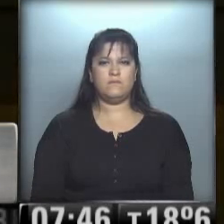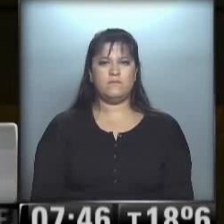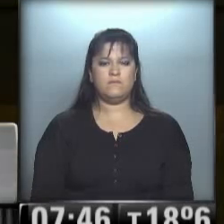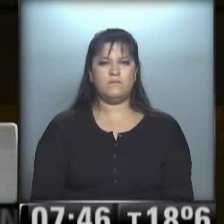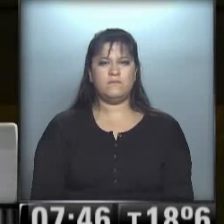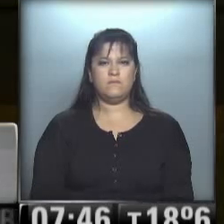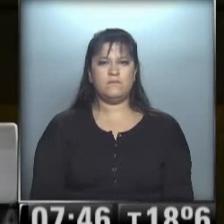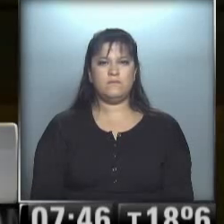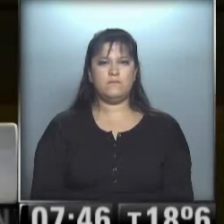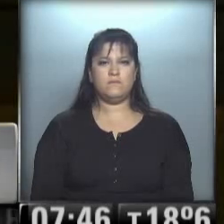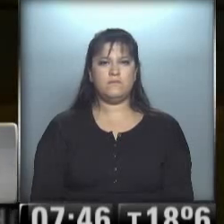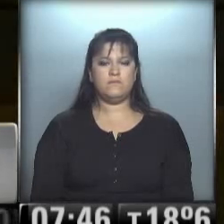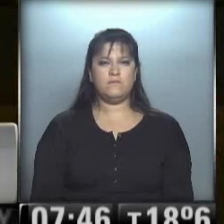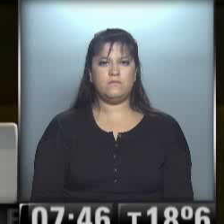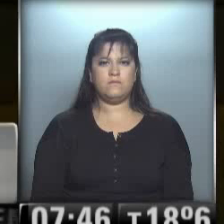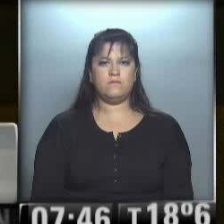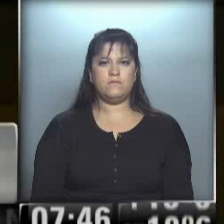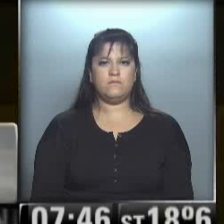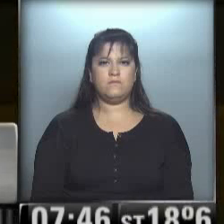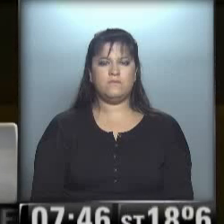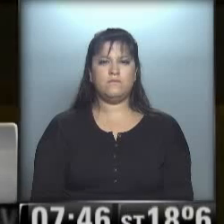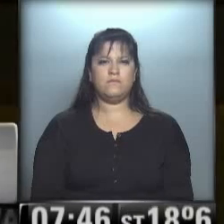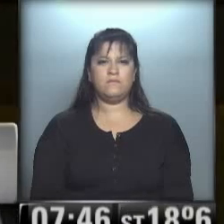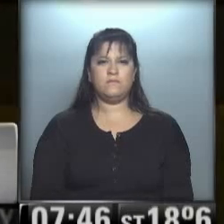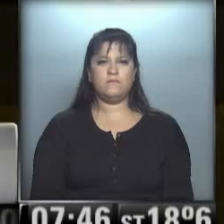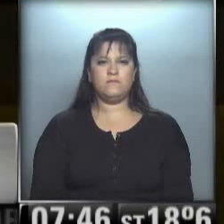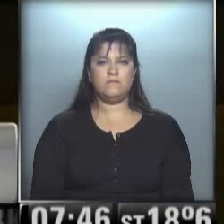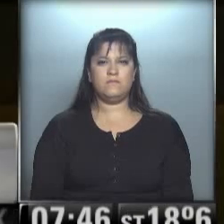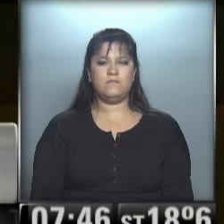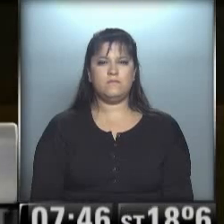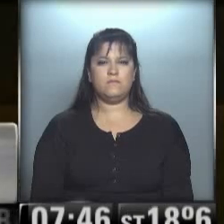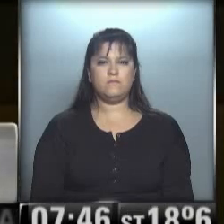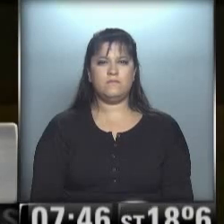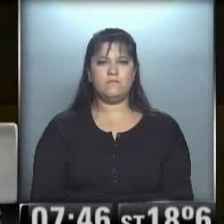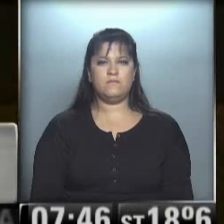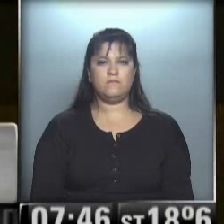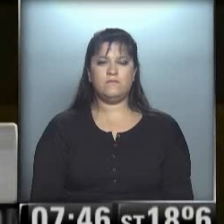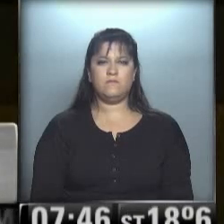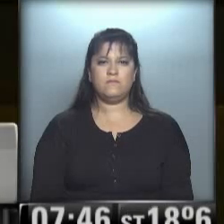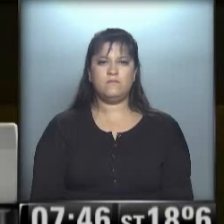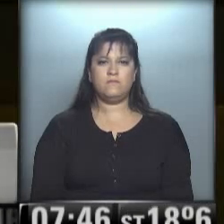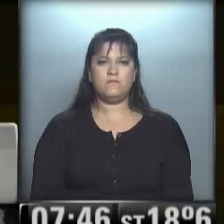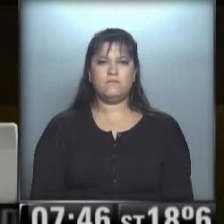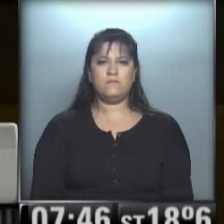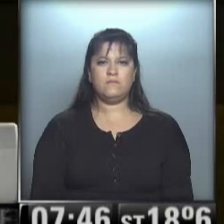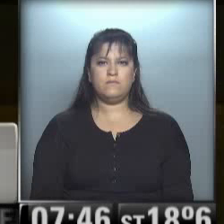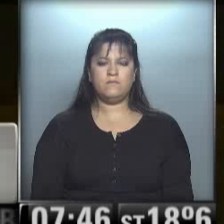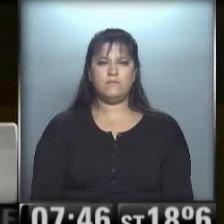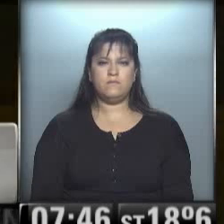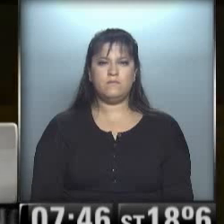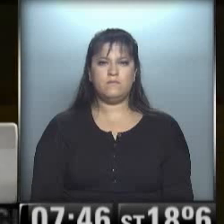without the hands of the clock, sort of, and the story begins and she invades his life.